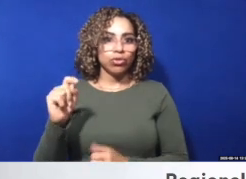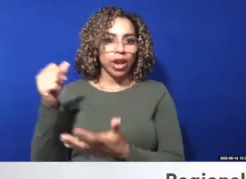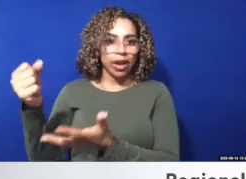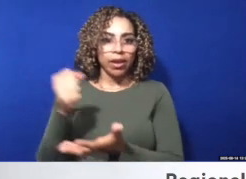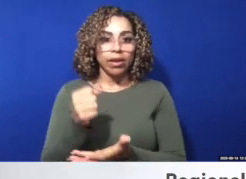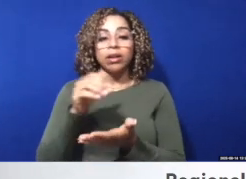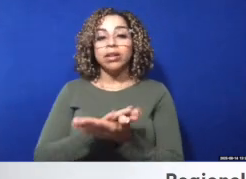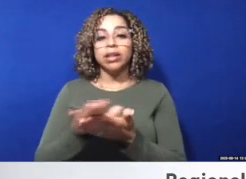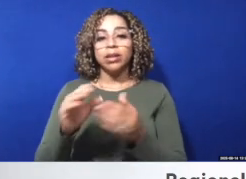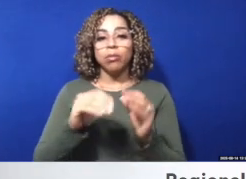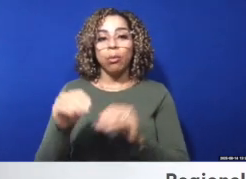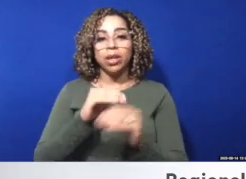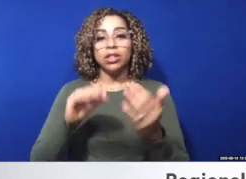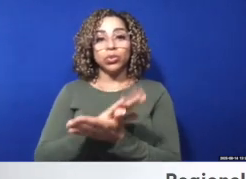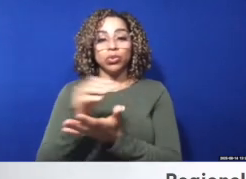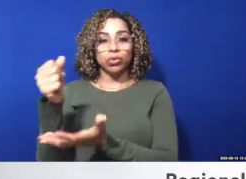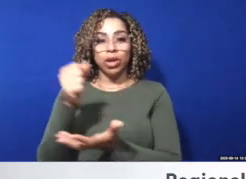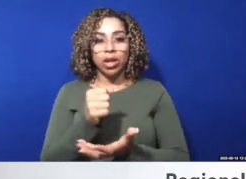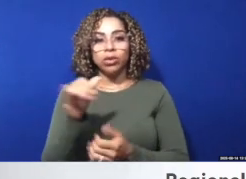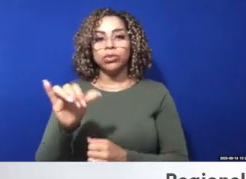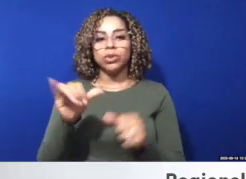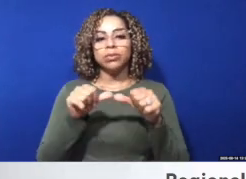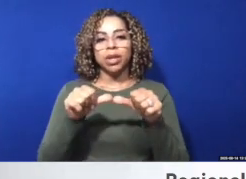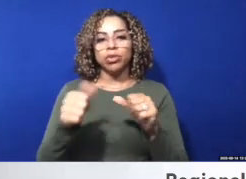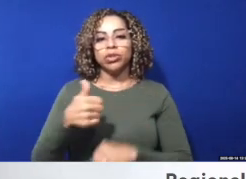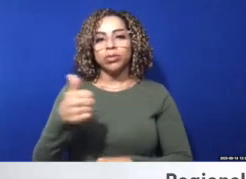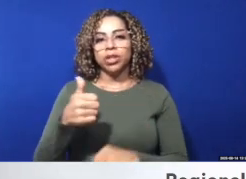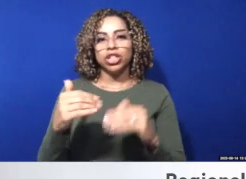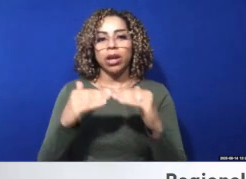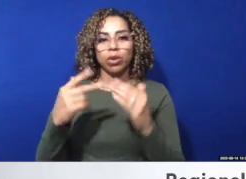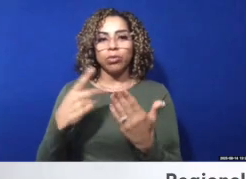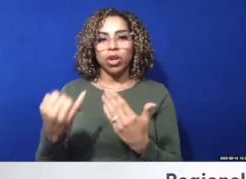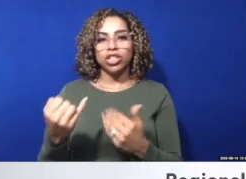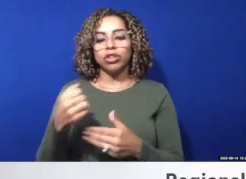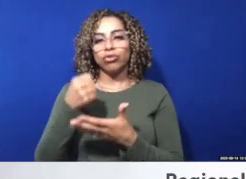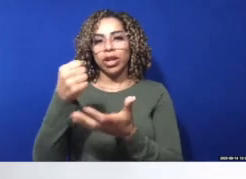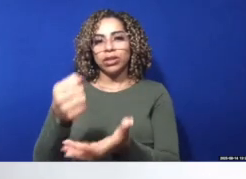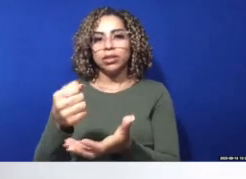and the Sustainable Transportation Equity Project grants. Next slide, please.